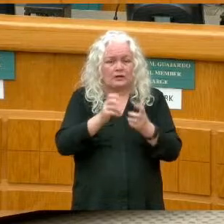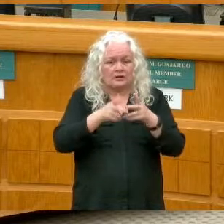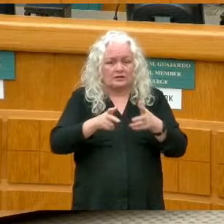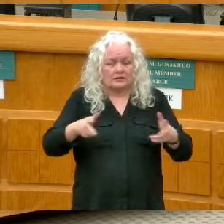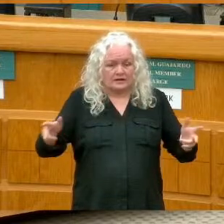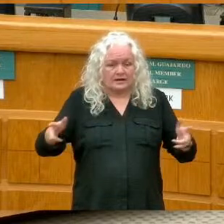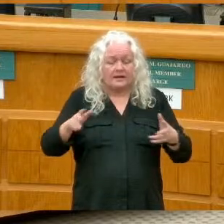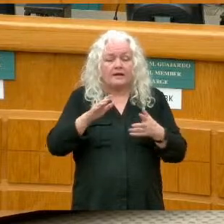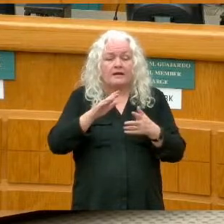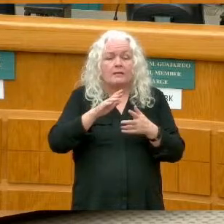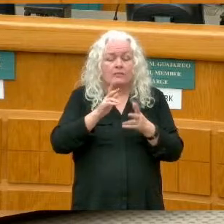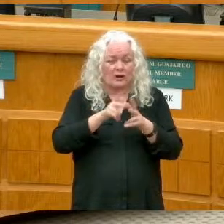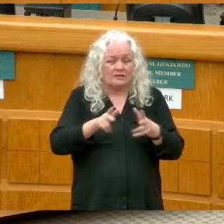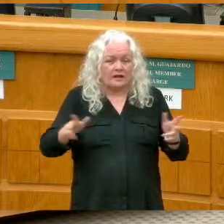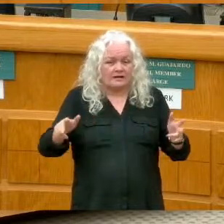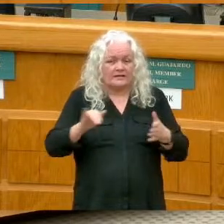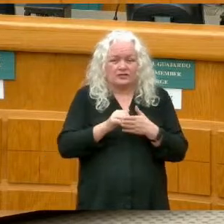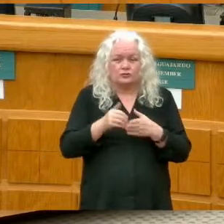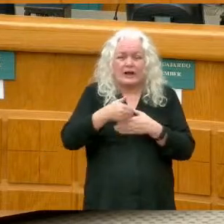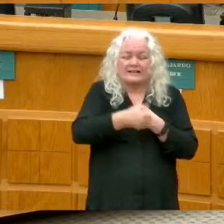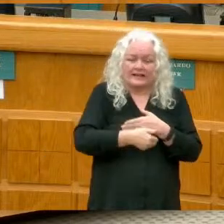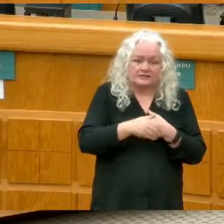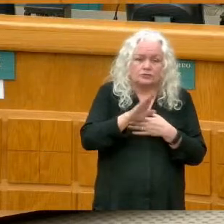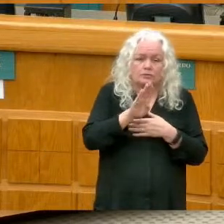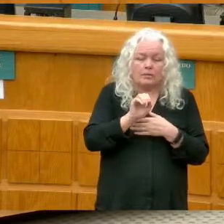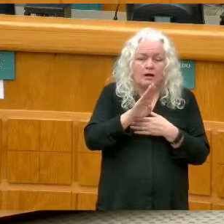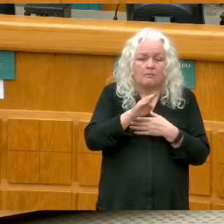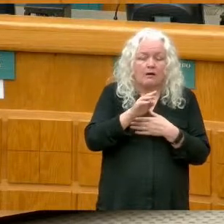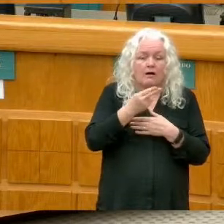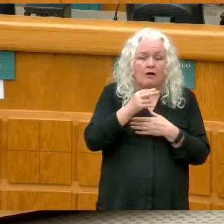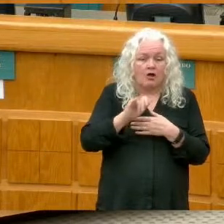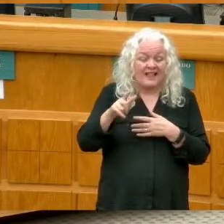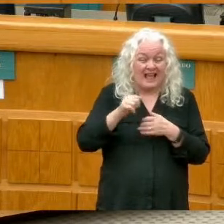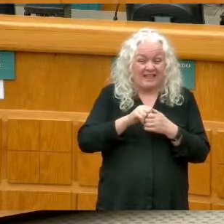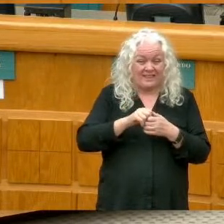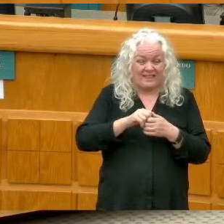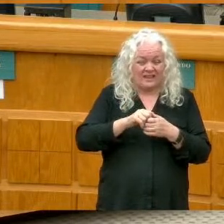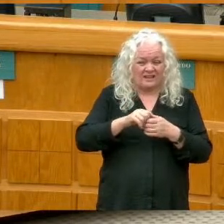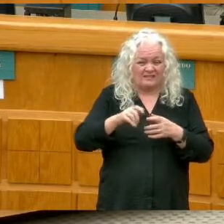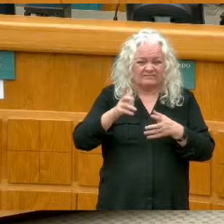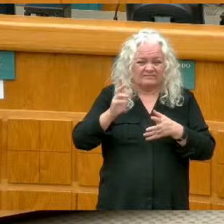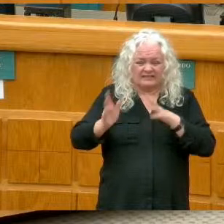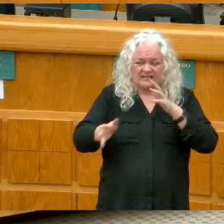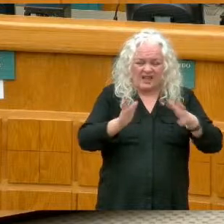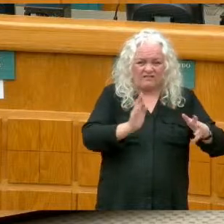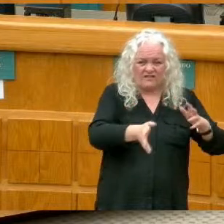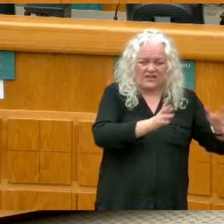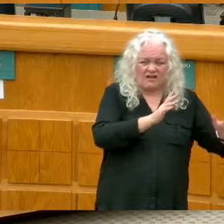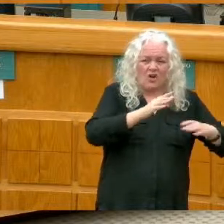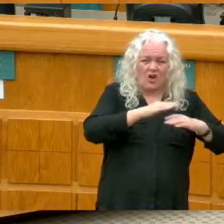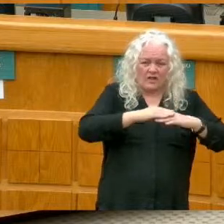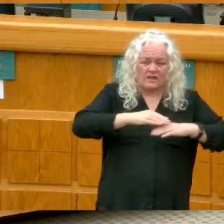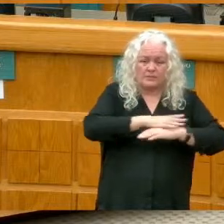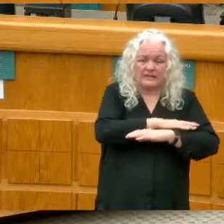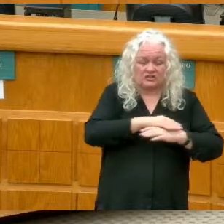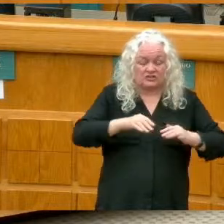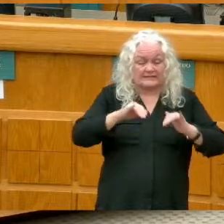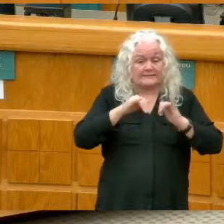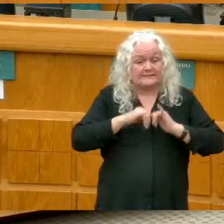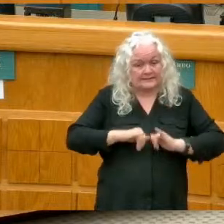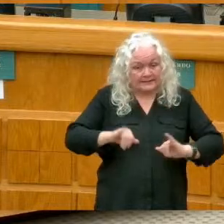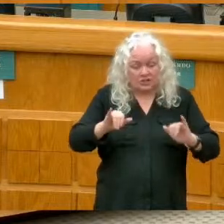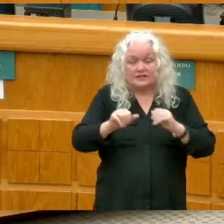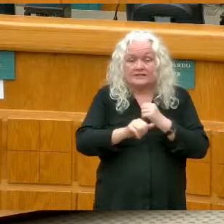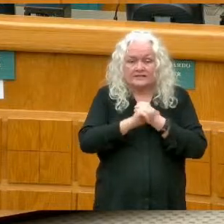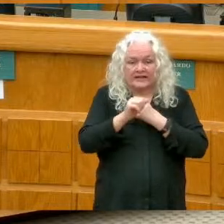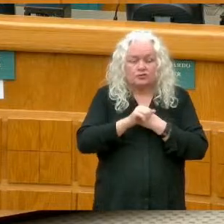Bayi Park, which is, of course, right by Bob Hall Pier, and the debris that was littered across our beach still poses a